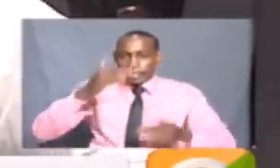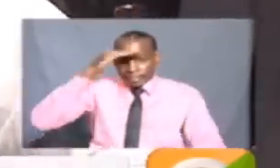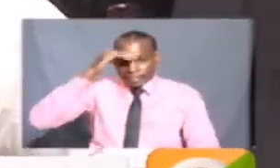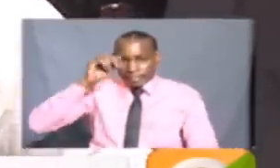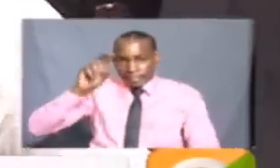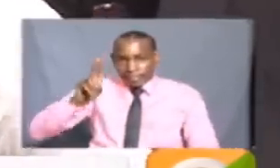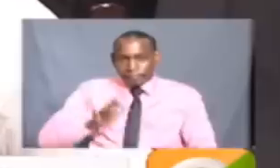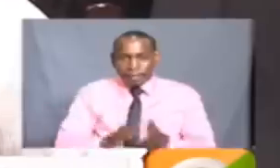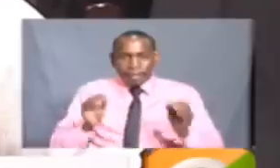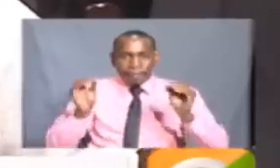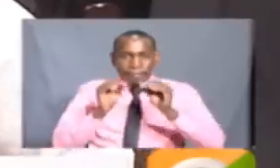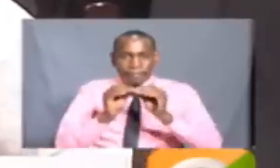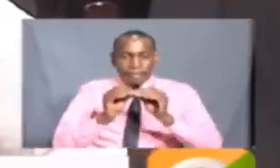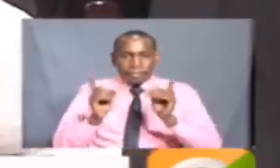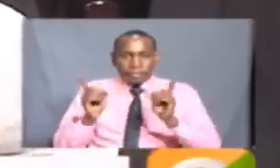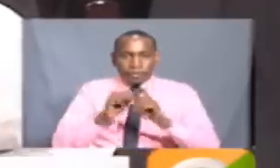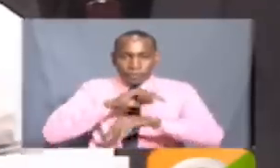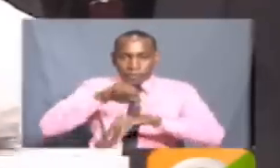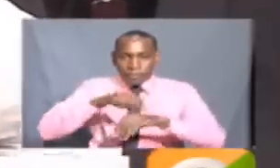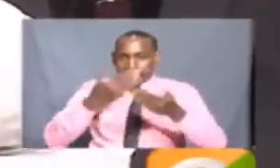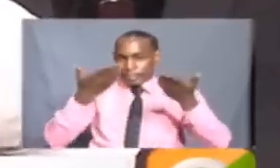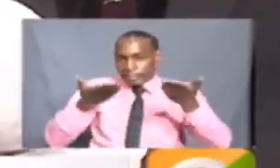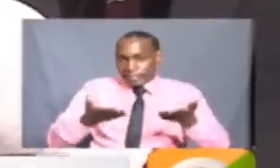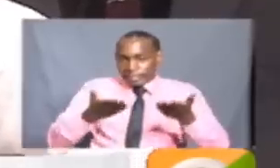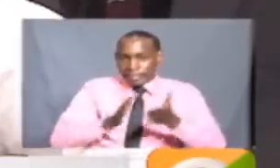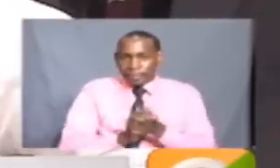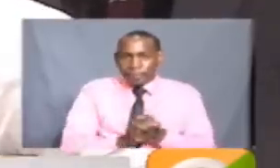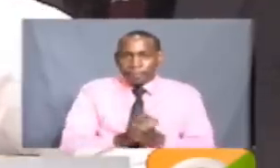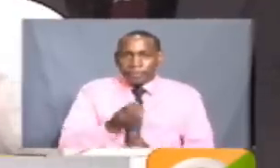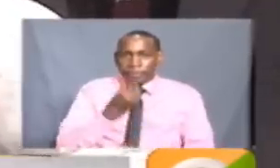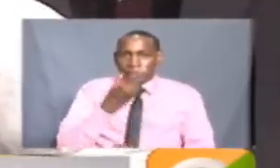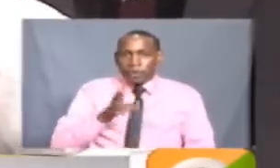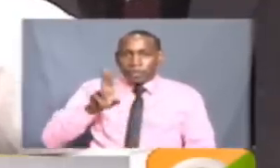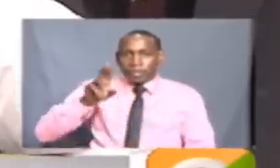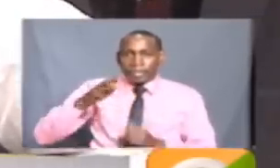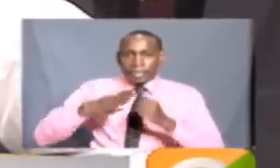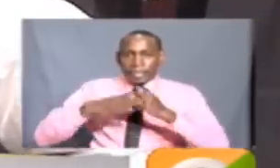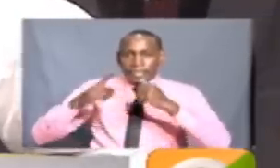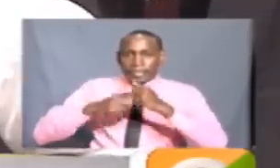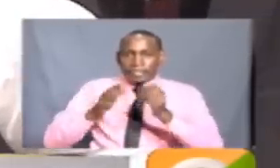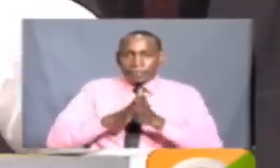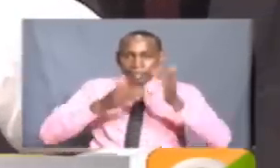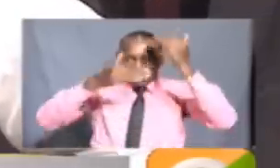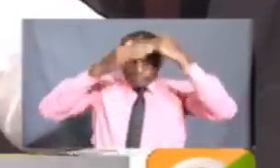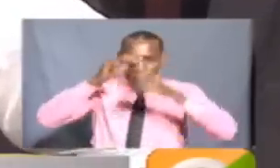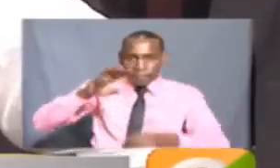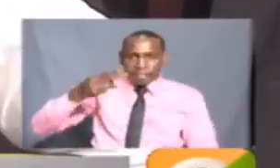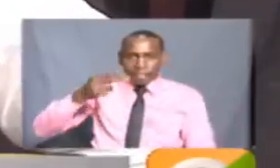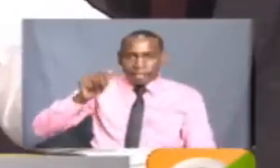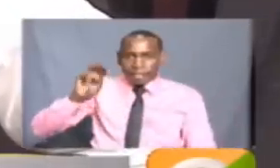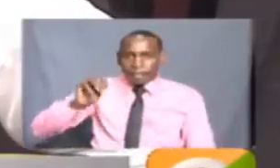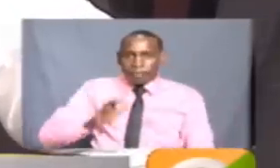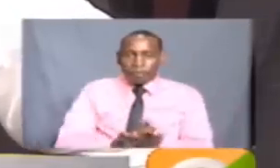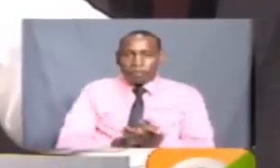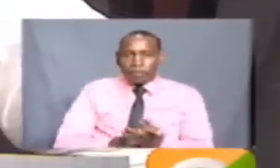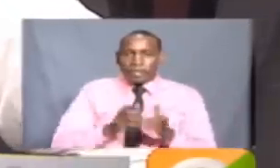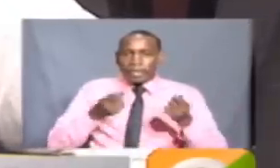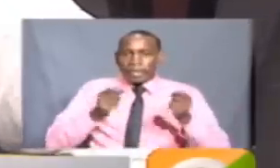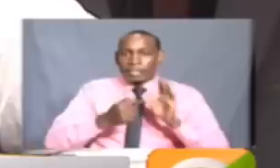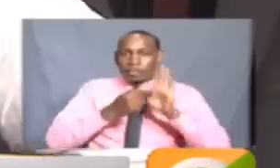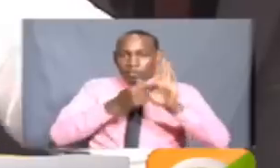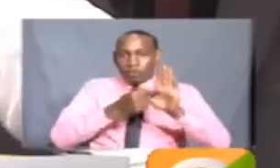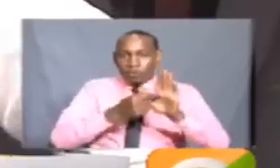Television. I'll see you in a few hours. Right here on Hot 96 with Professor Hamo on the hottest breakfast show in all of